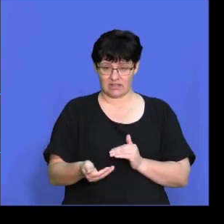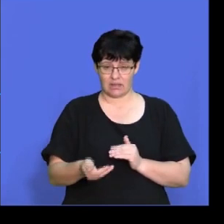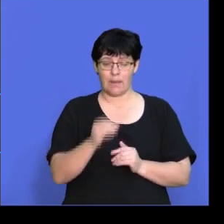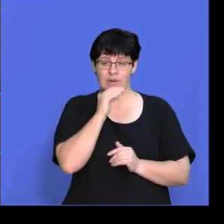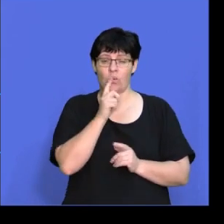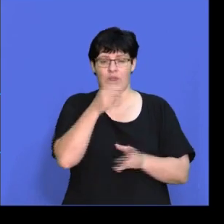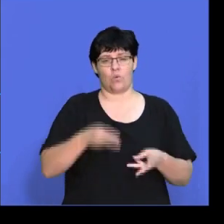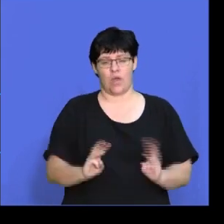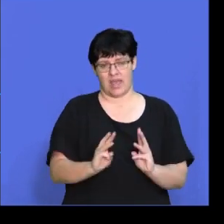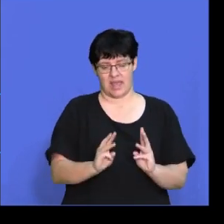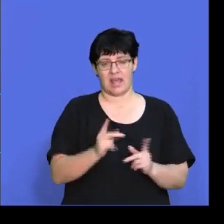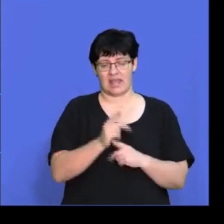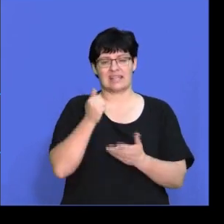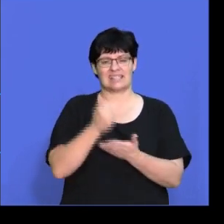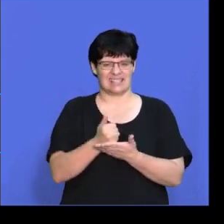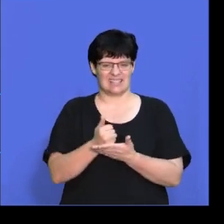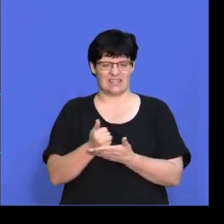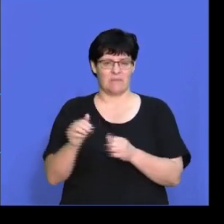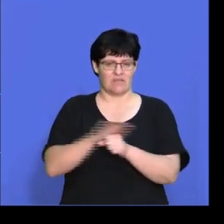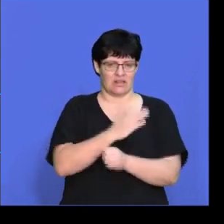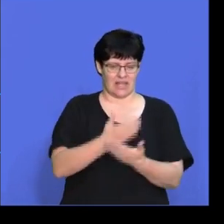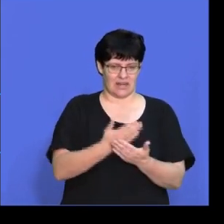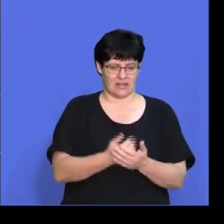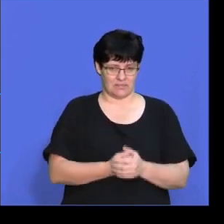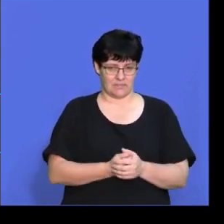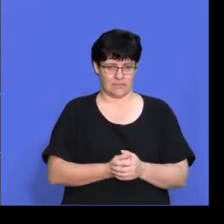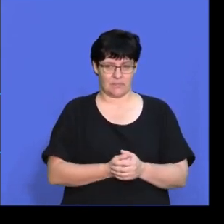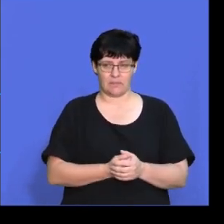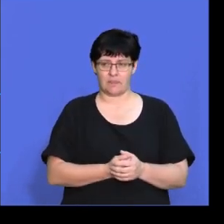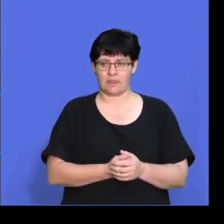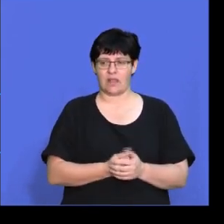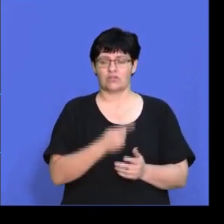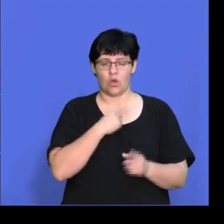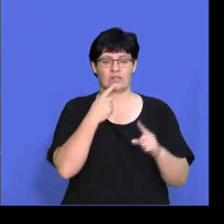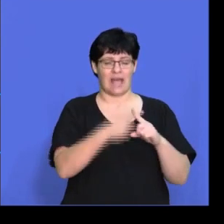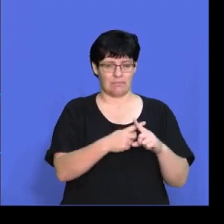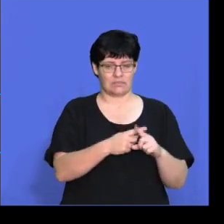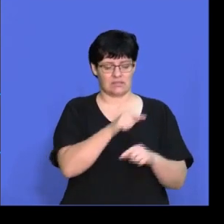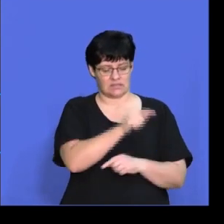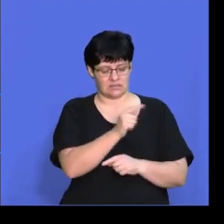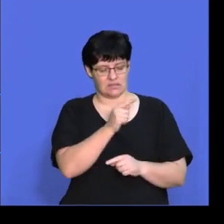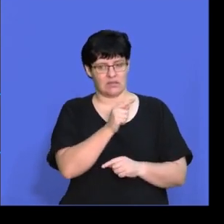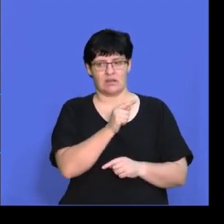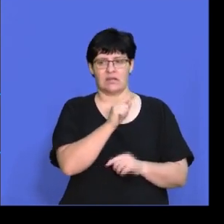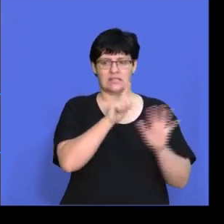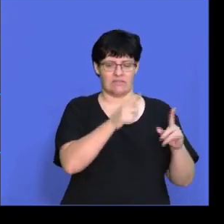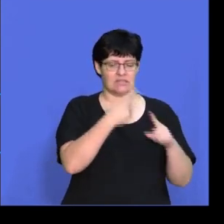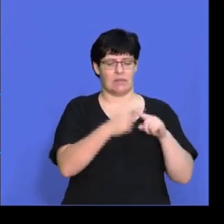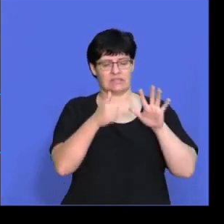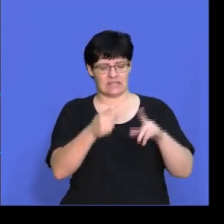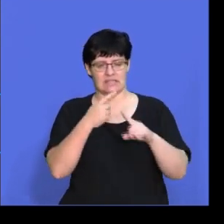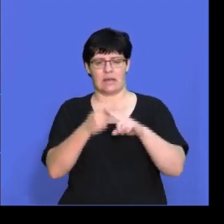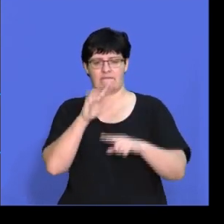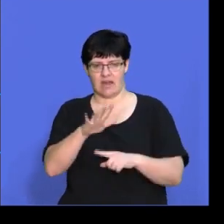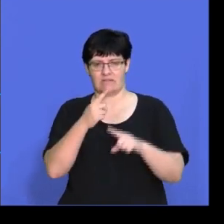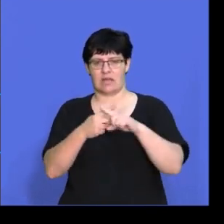only one person left, so there's only one way in which that seat can be filled. So we're going to multiply all of those